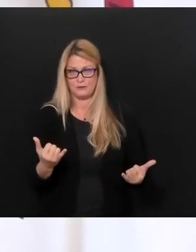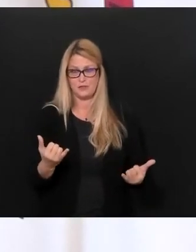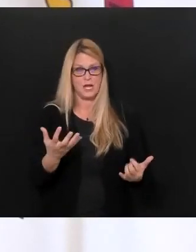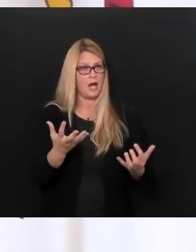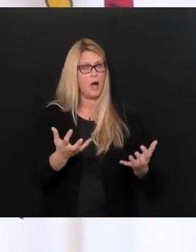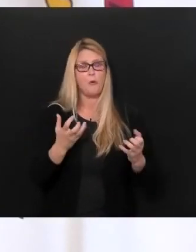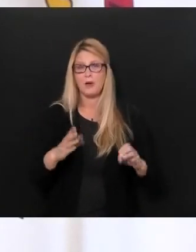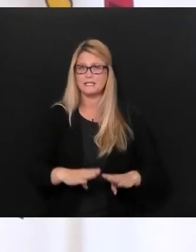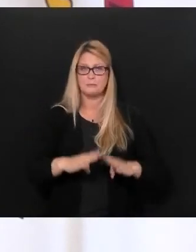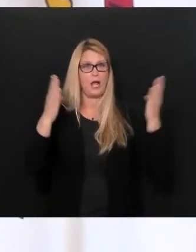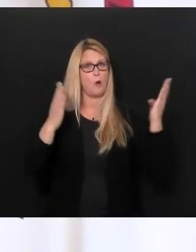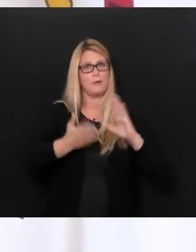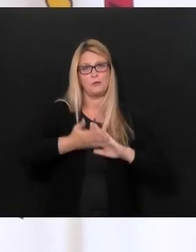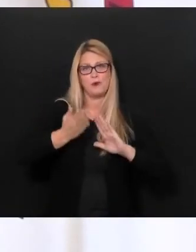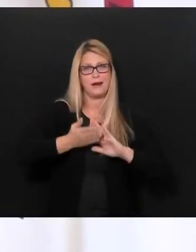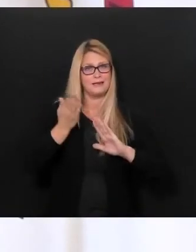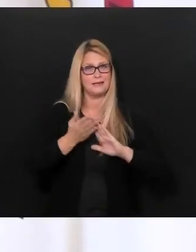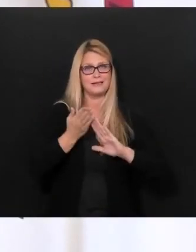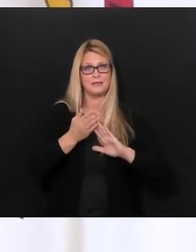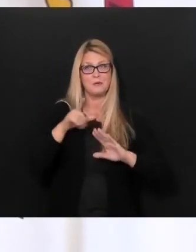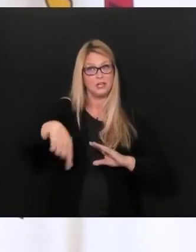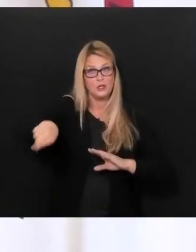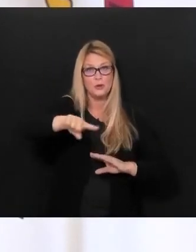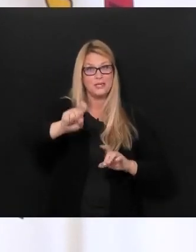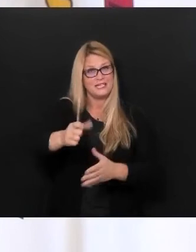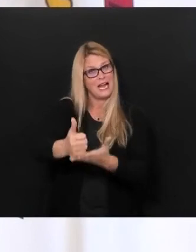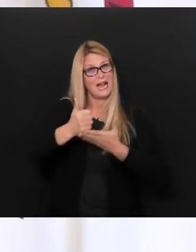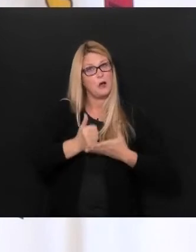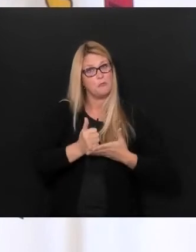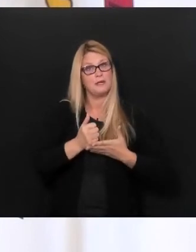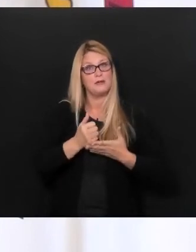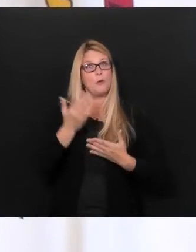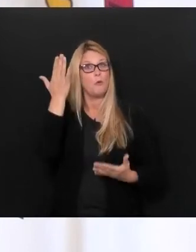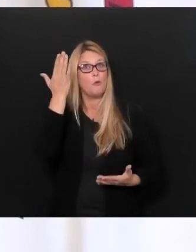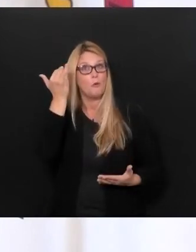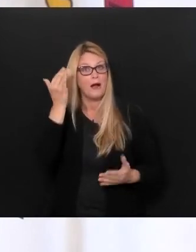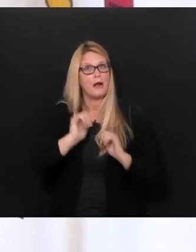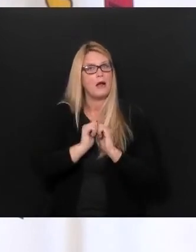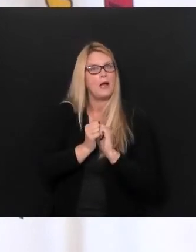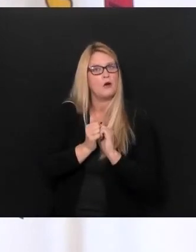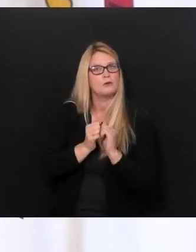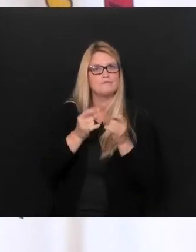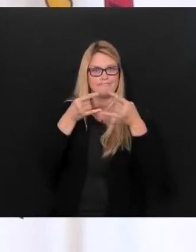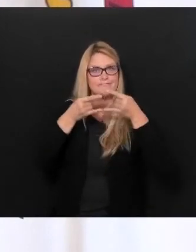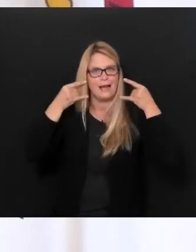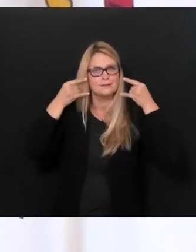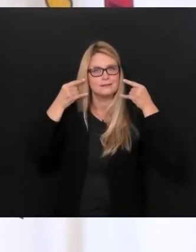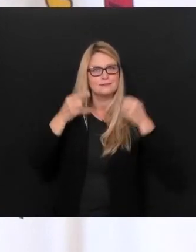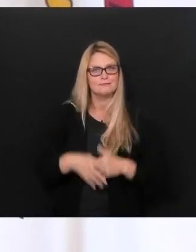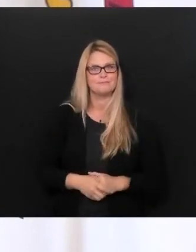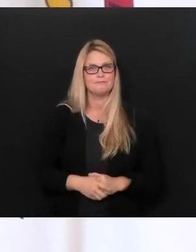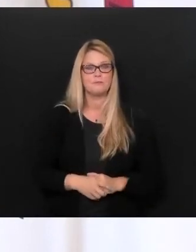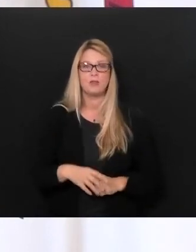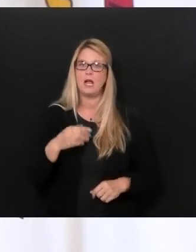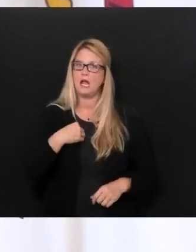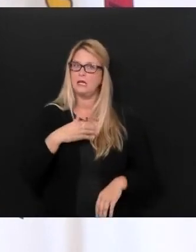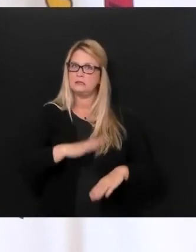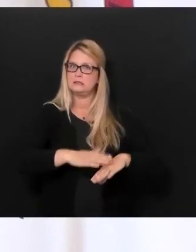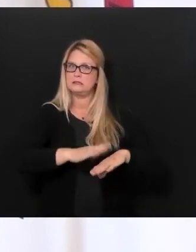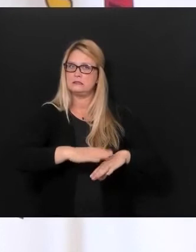way, but you got to help me. You got to help me in wearing those masks. I caution everybody again, if